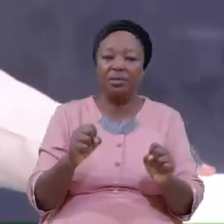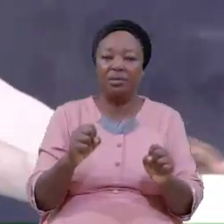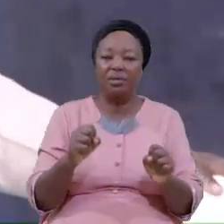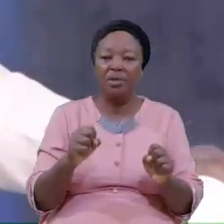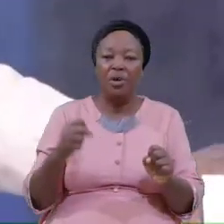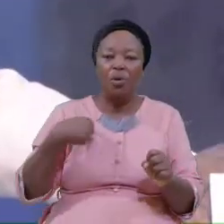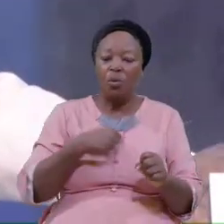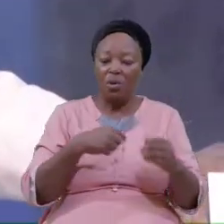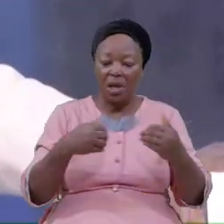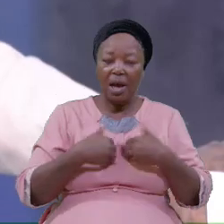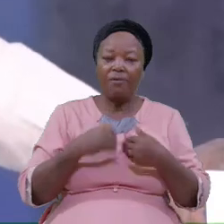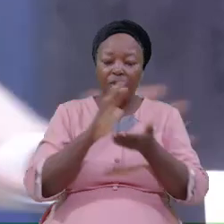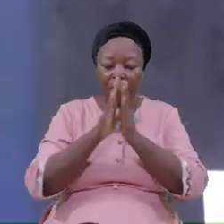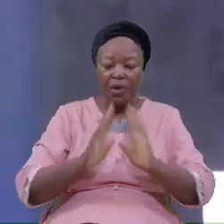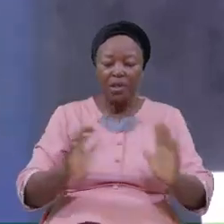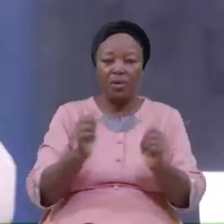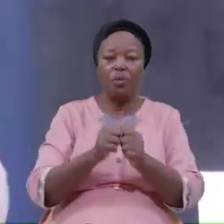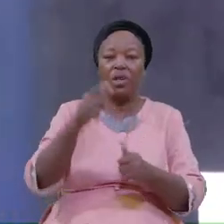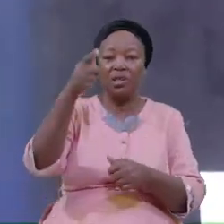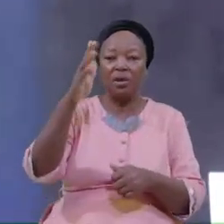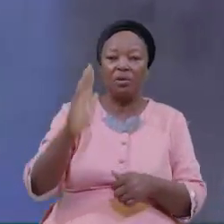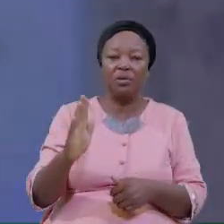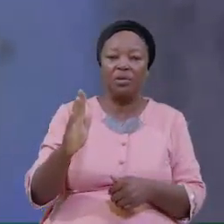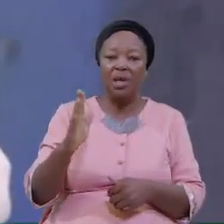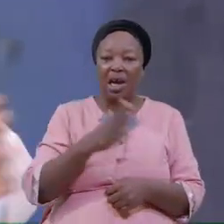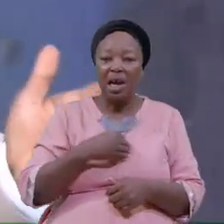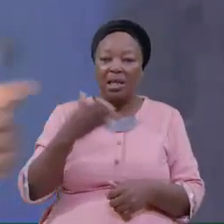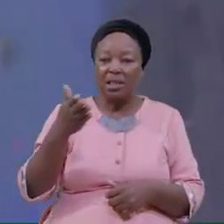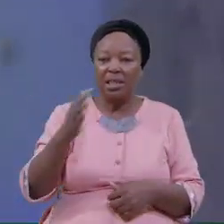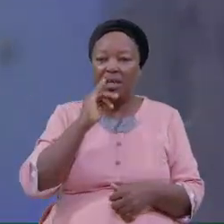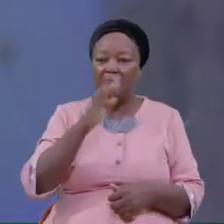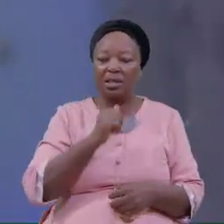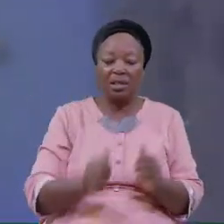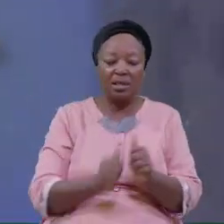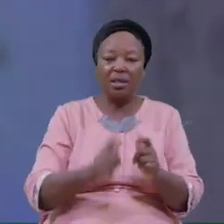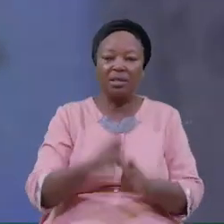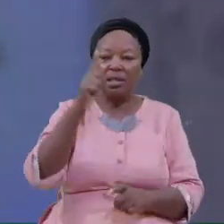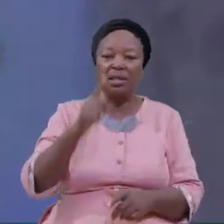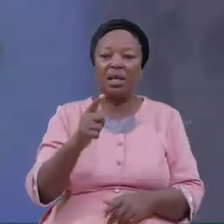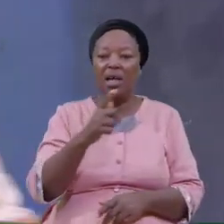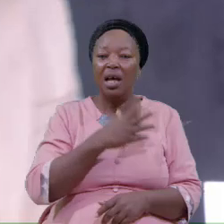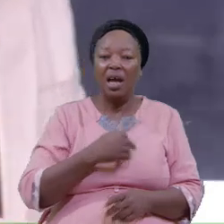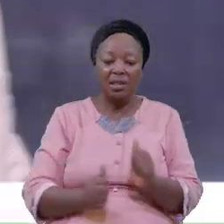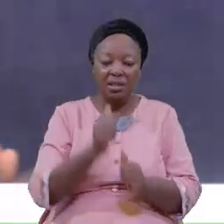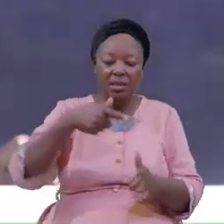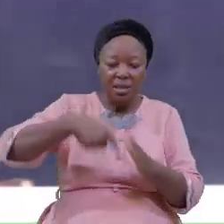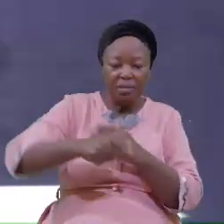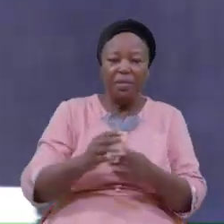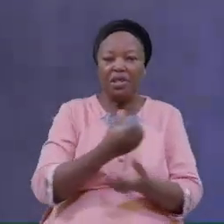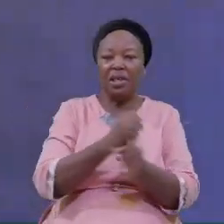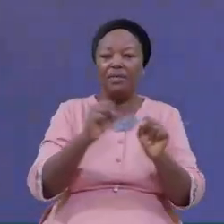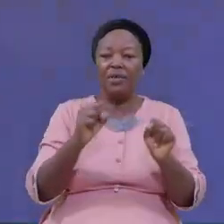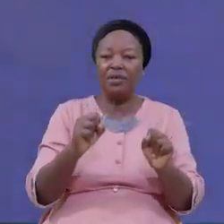with God. And there's a greater, a broader, a deeper salvation. And we